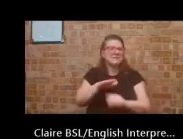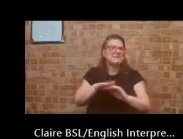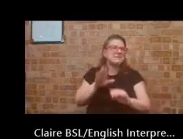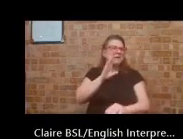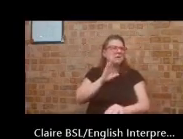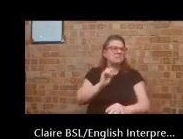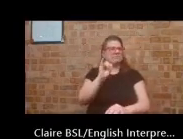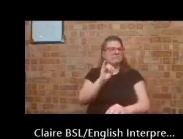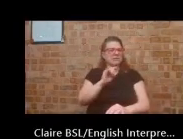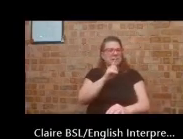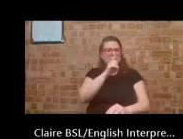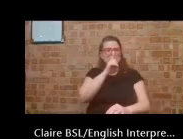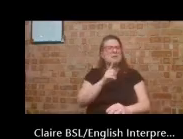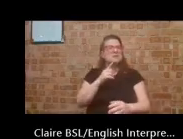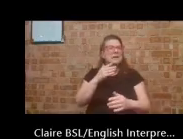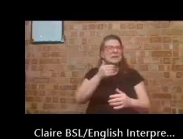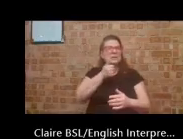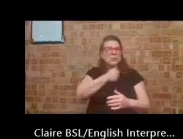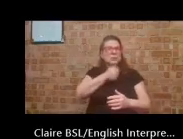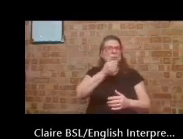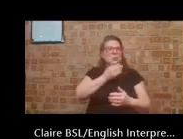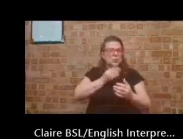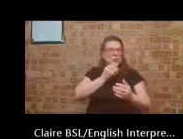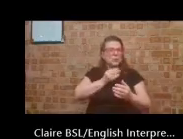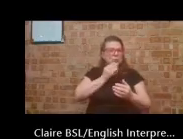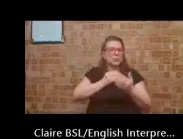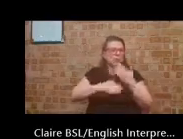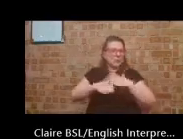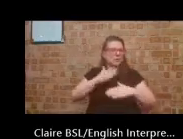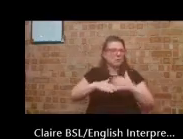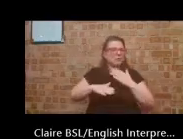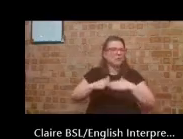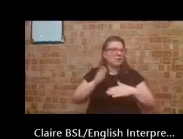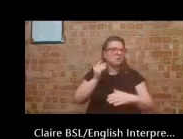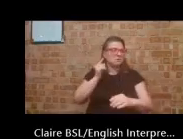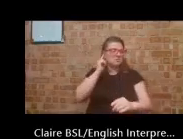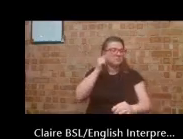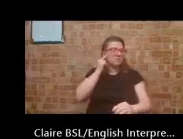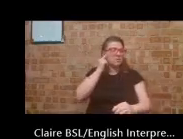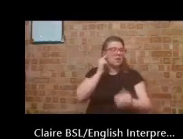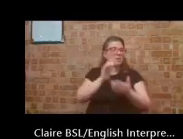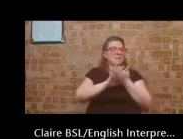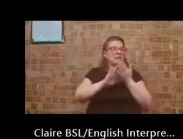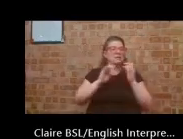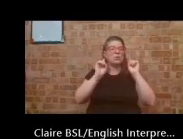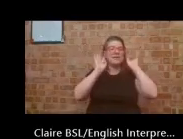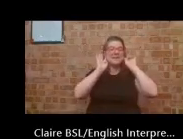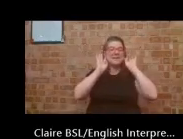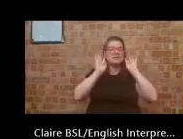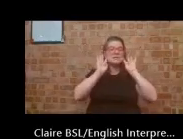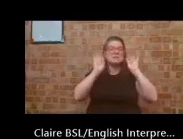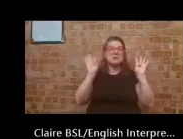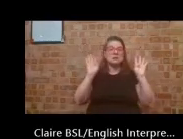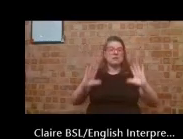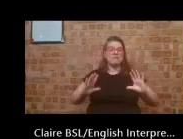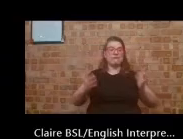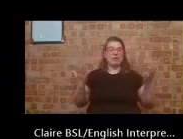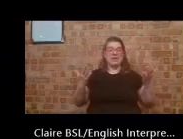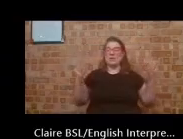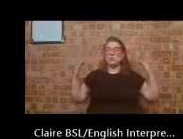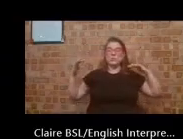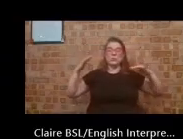sounds. It does take some getting used to, but the advantage of that is that your ears are still free to listen to what's going on around